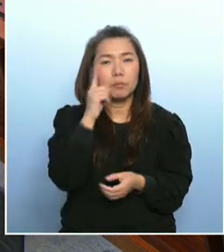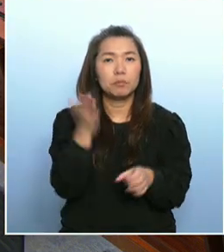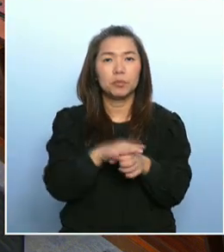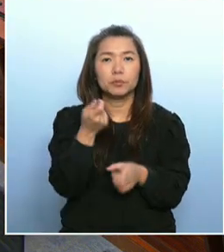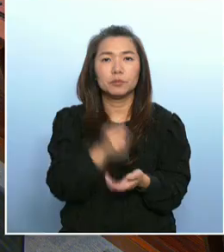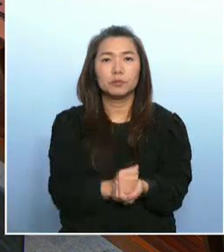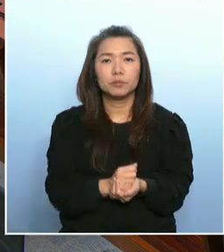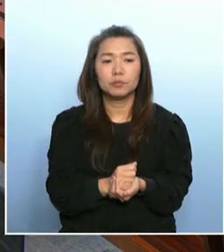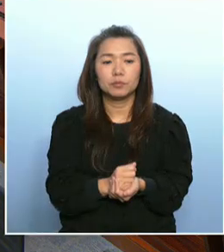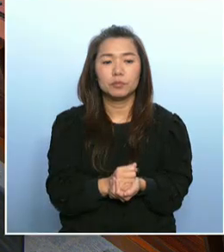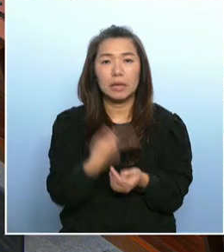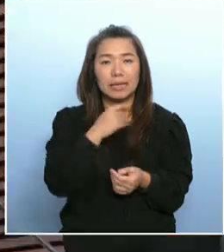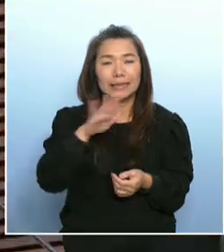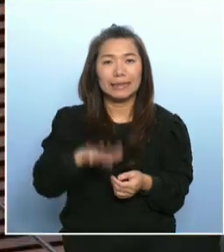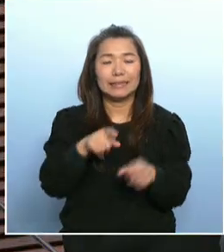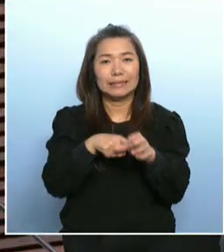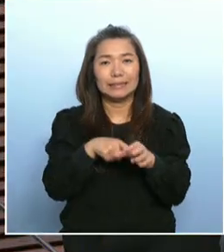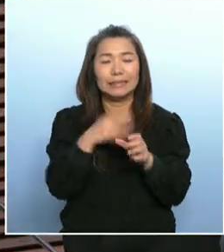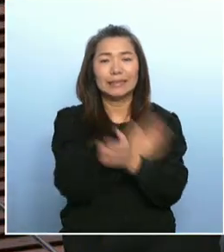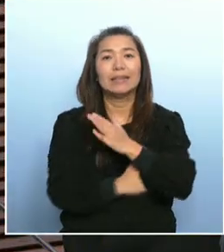Commissioner, please.